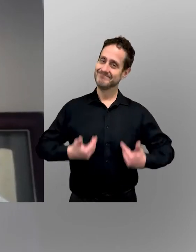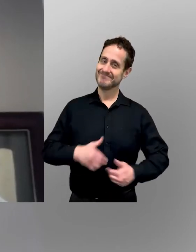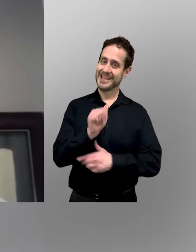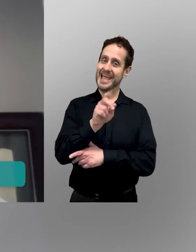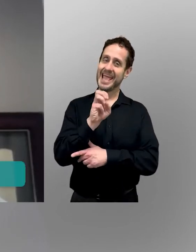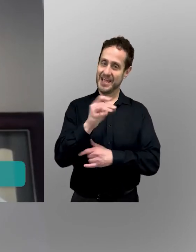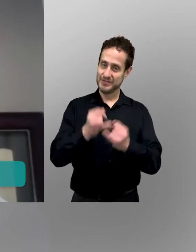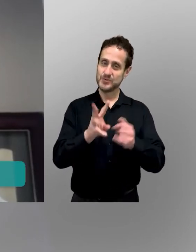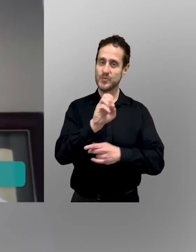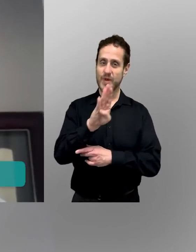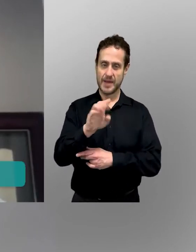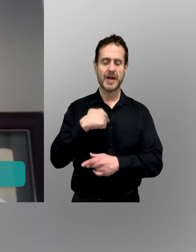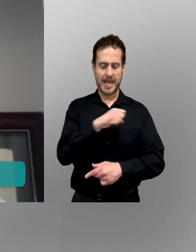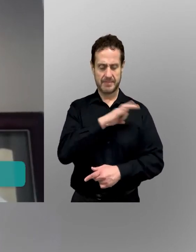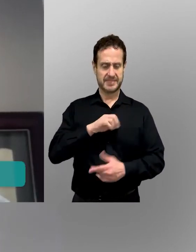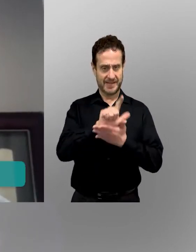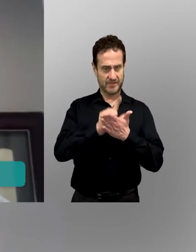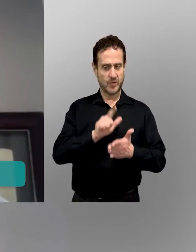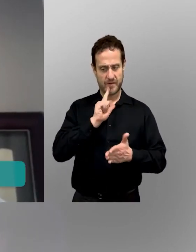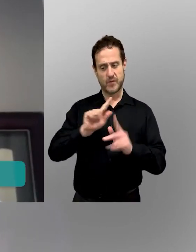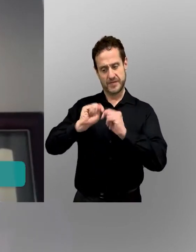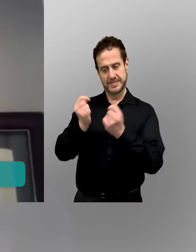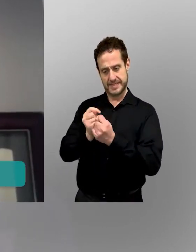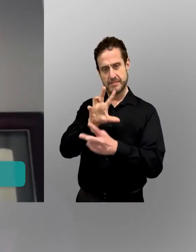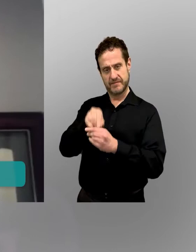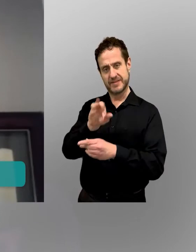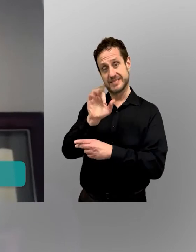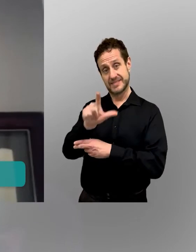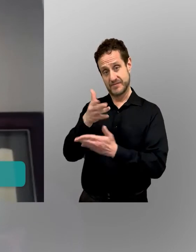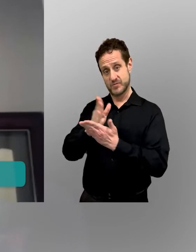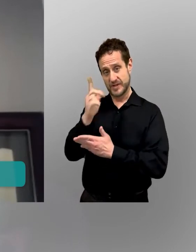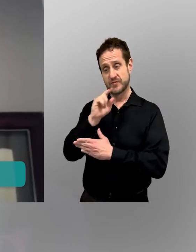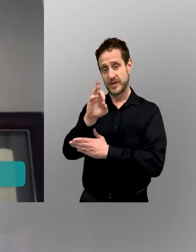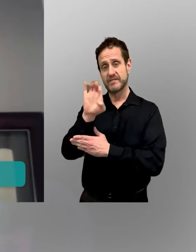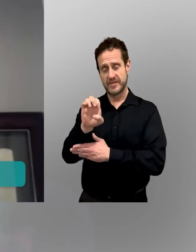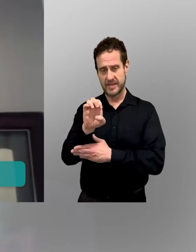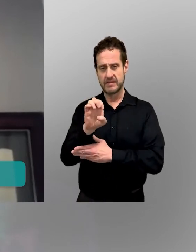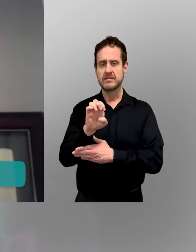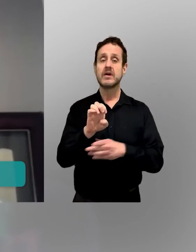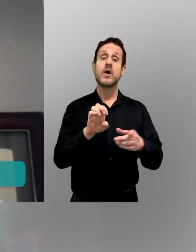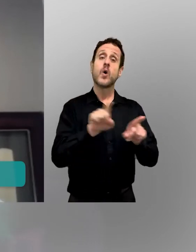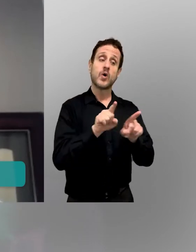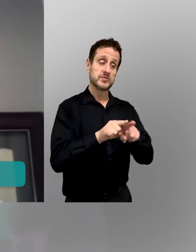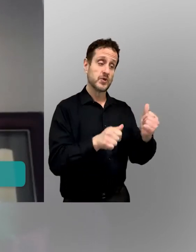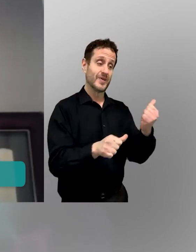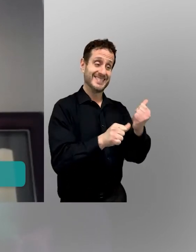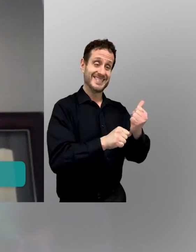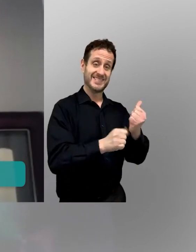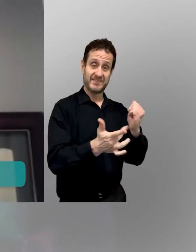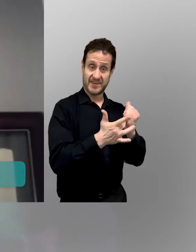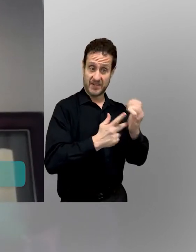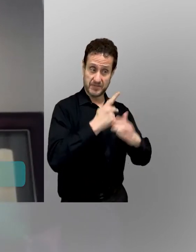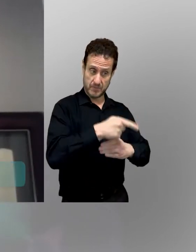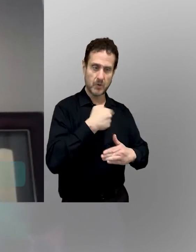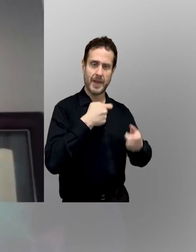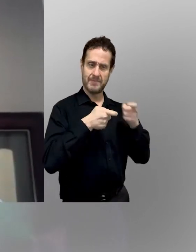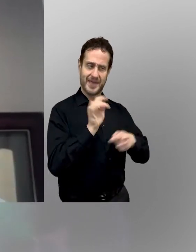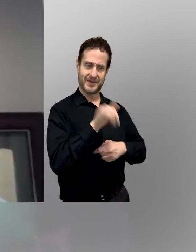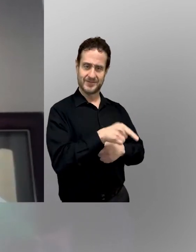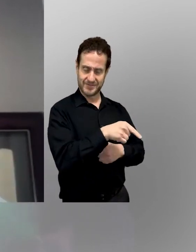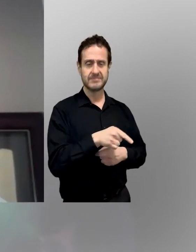I'm Andrew Webb. I'm a staff attorney on the civil rights team at Equip for Equality. I also manage the assistive technology